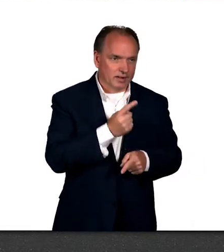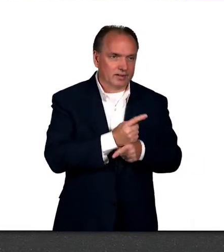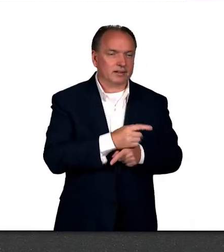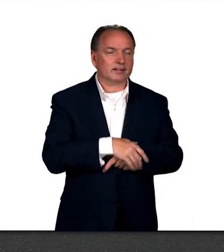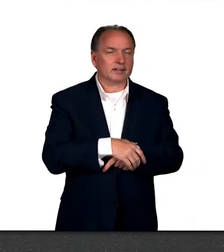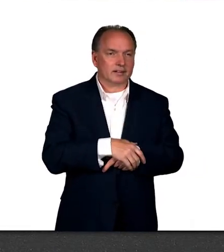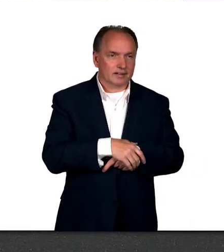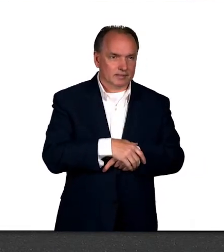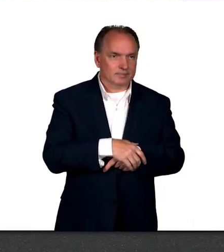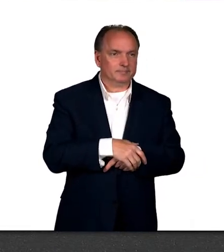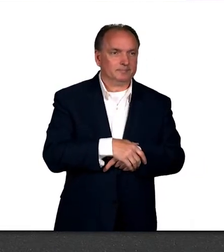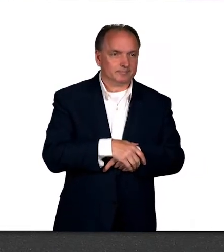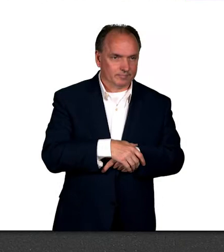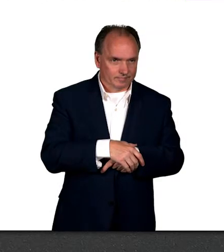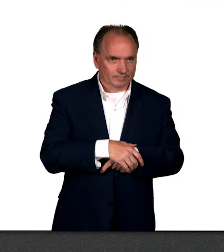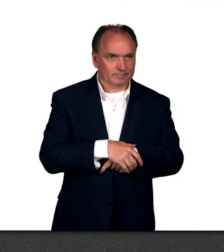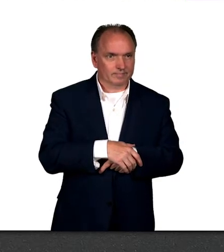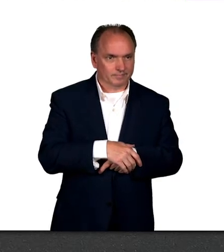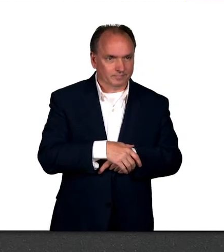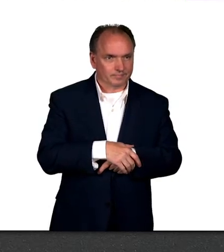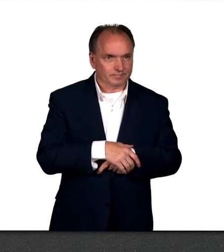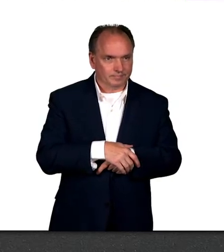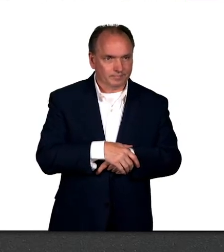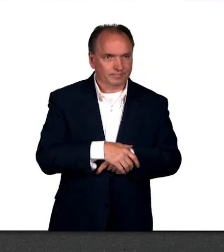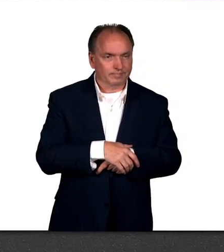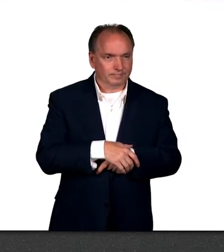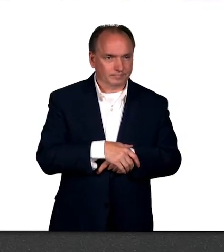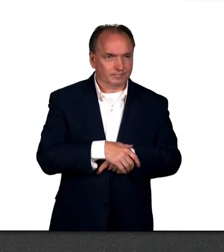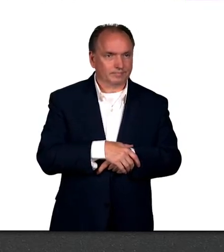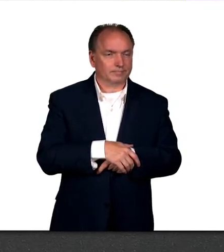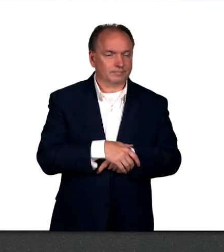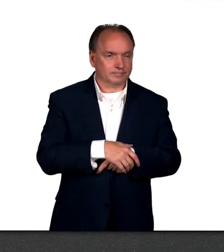On the farm. Good for you. Let's go to the farm.